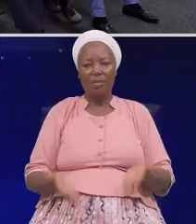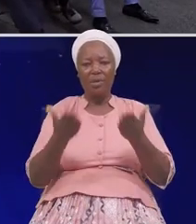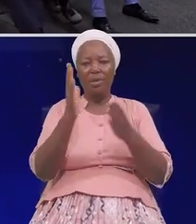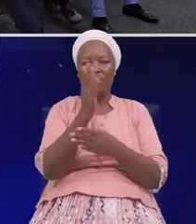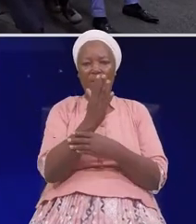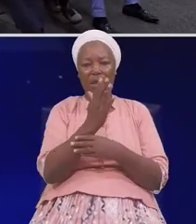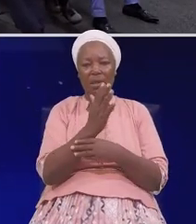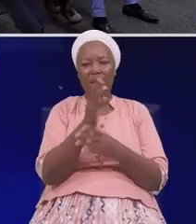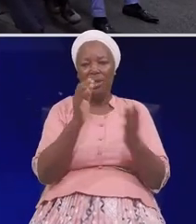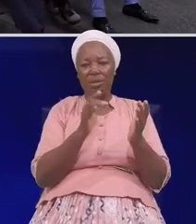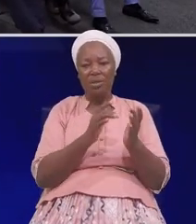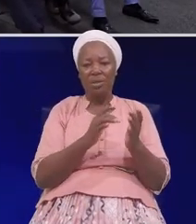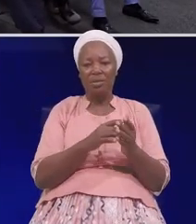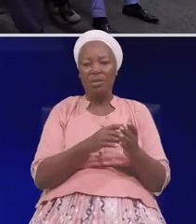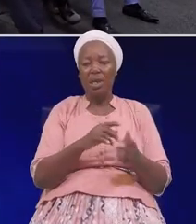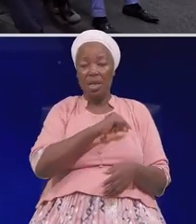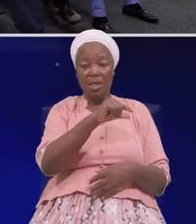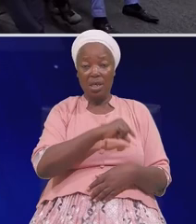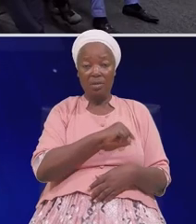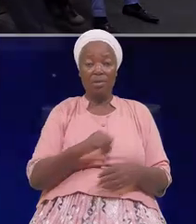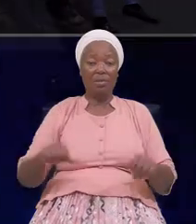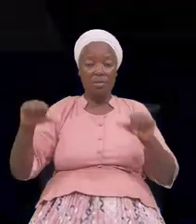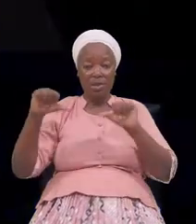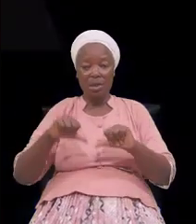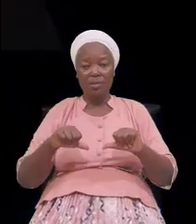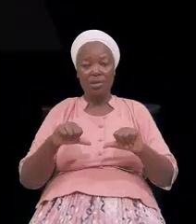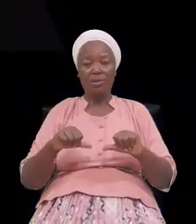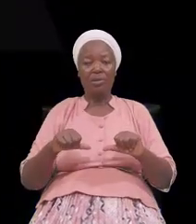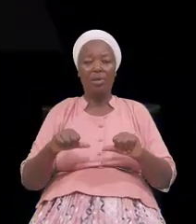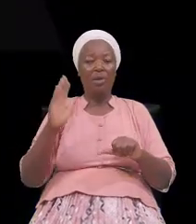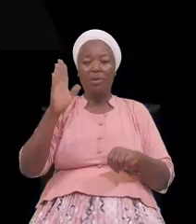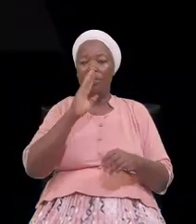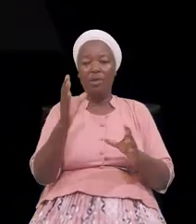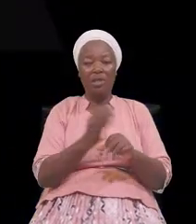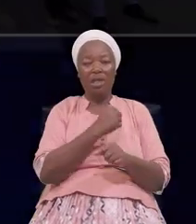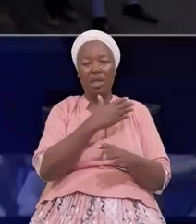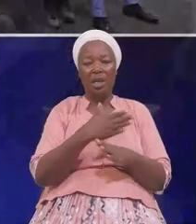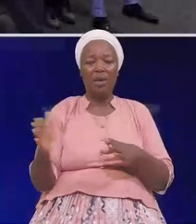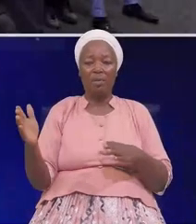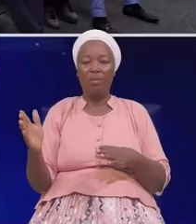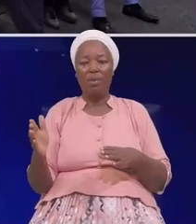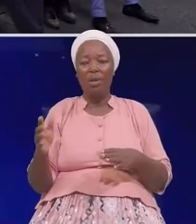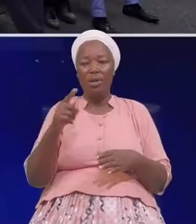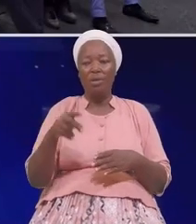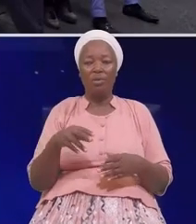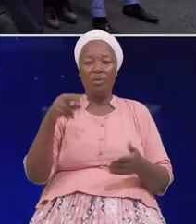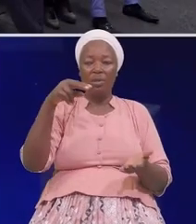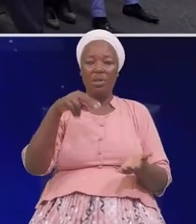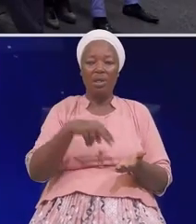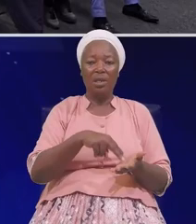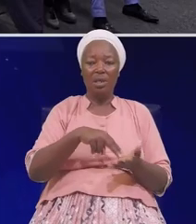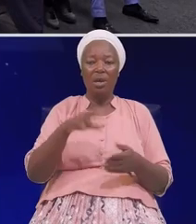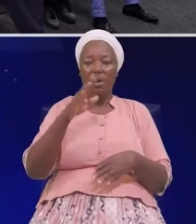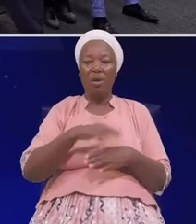hand. Guilt, condemnation will be taken away. You're standing on